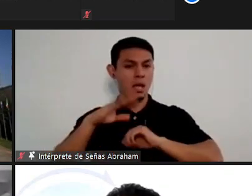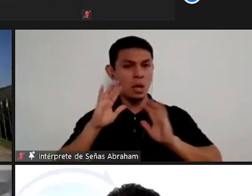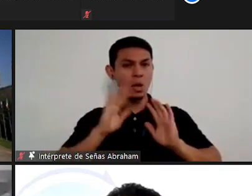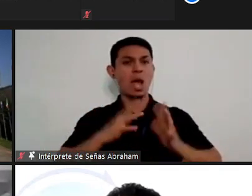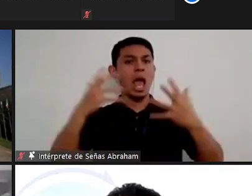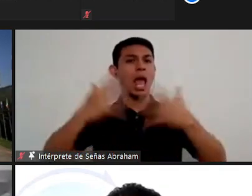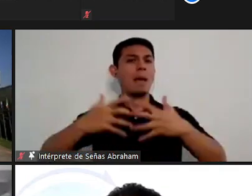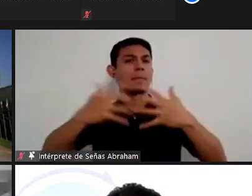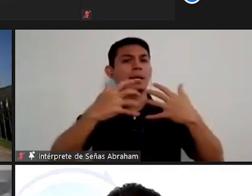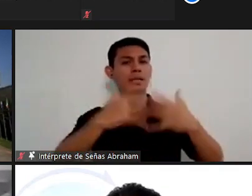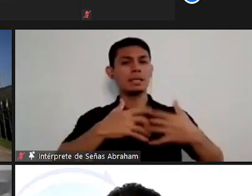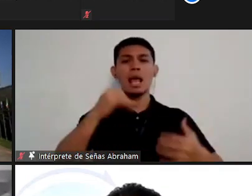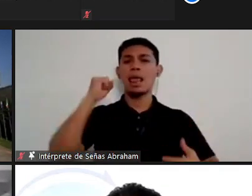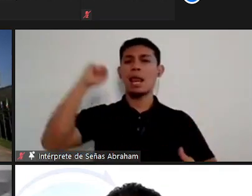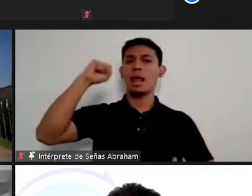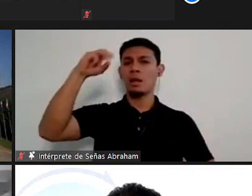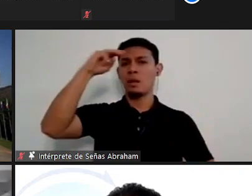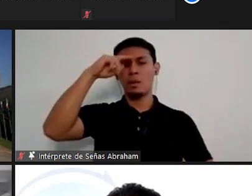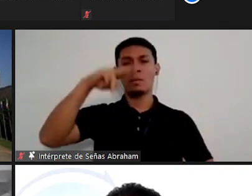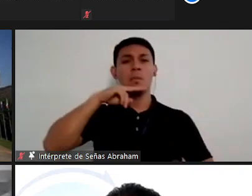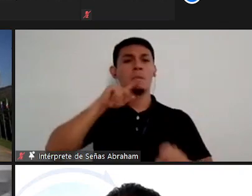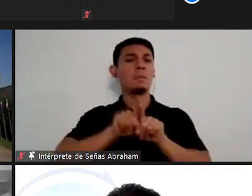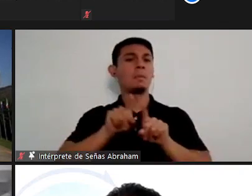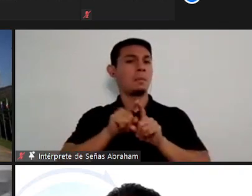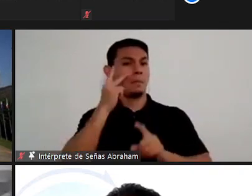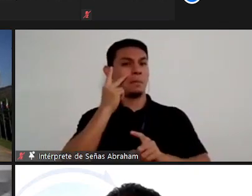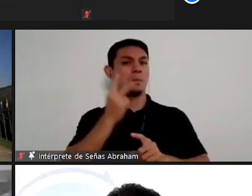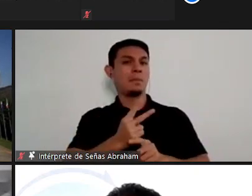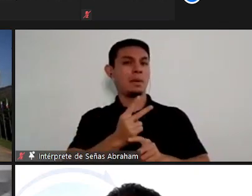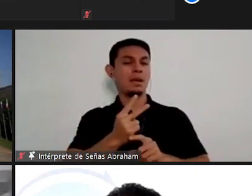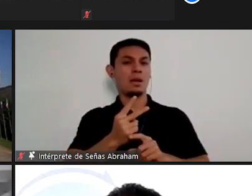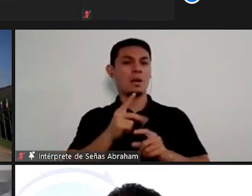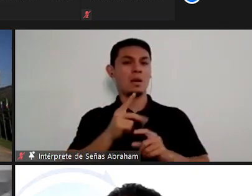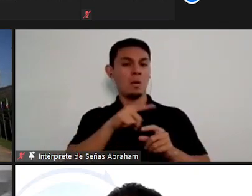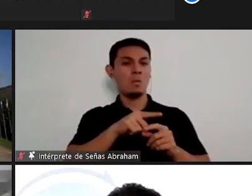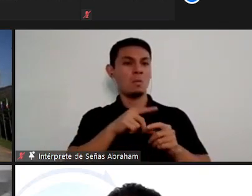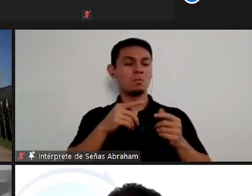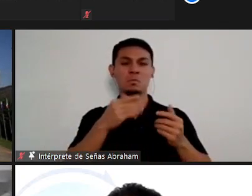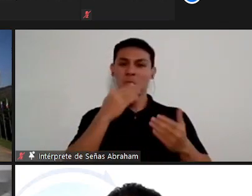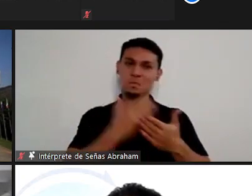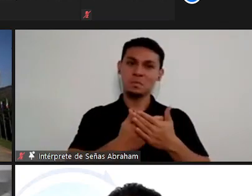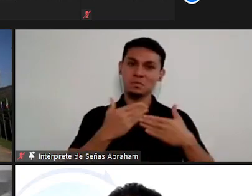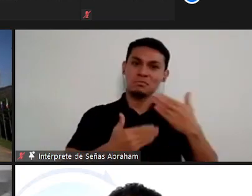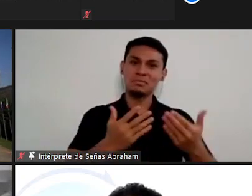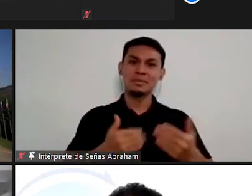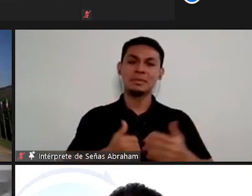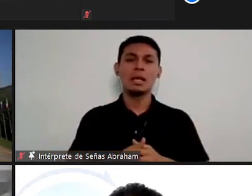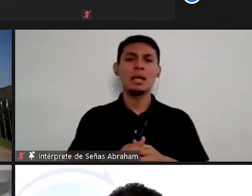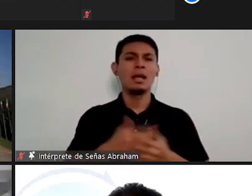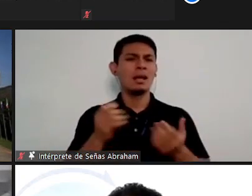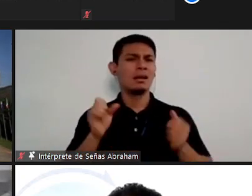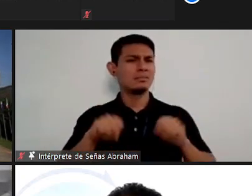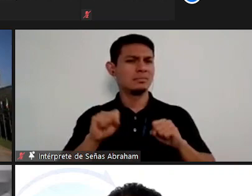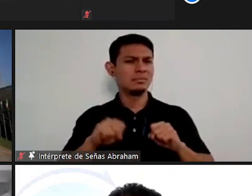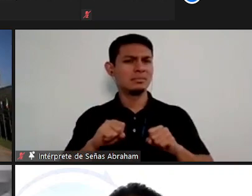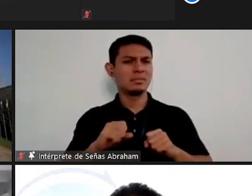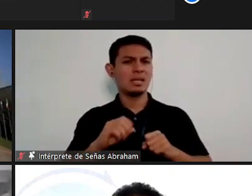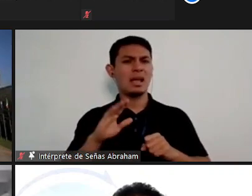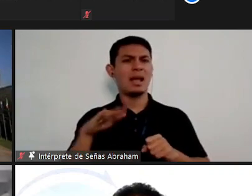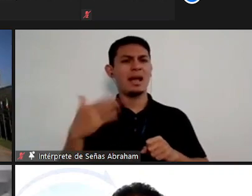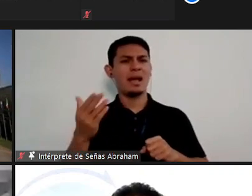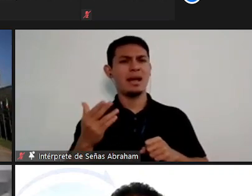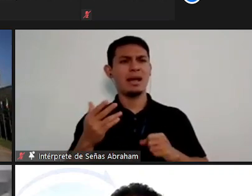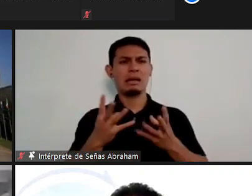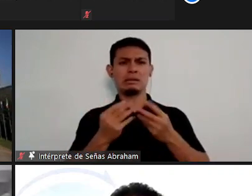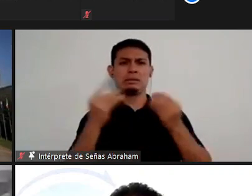uh peru is a leader in the region in terms of human rights and that can also be an advantage of course there's